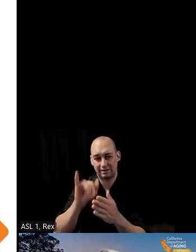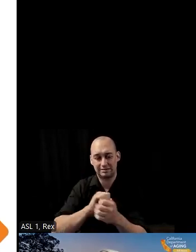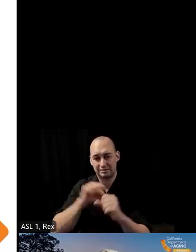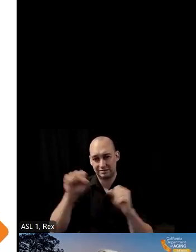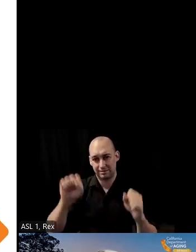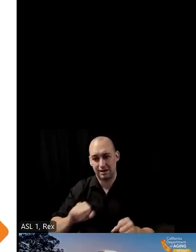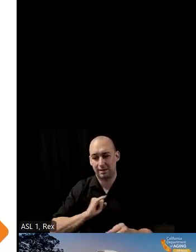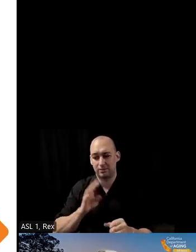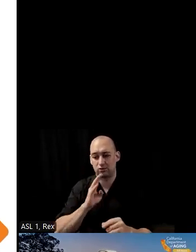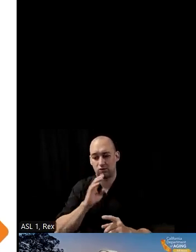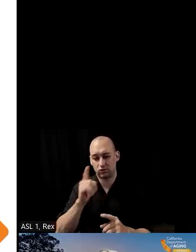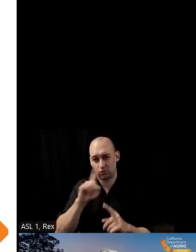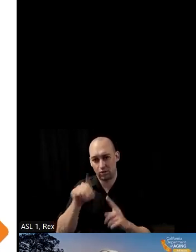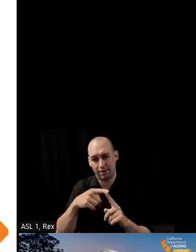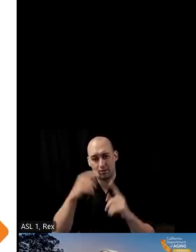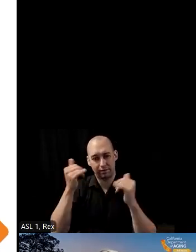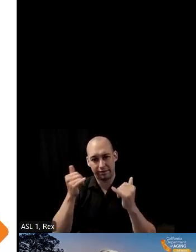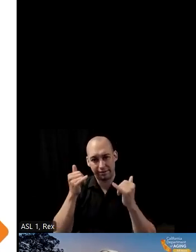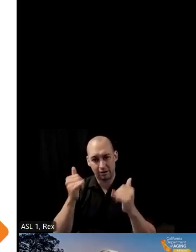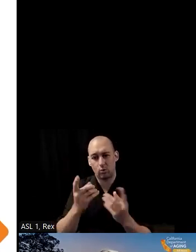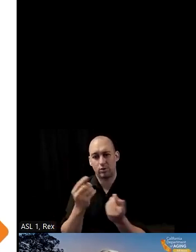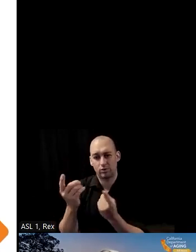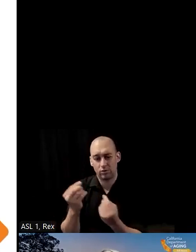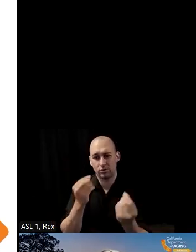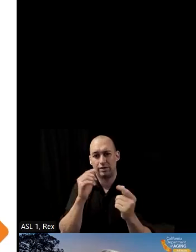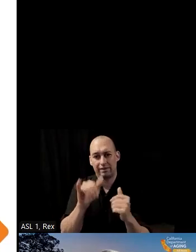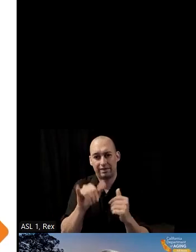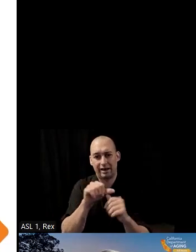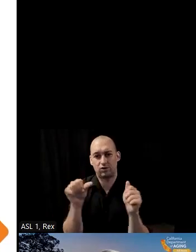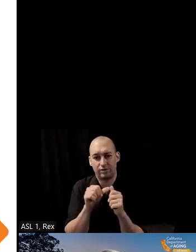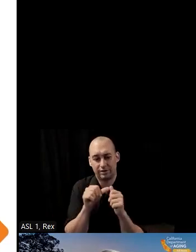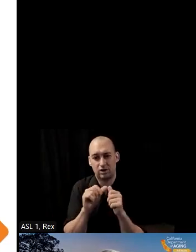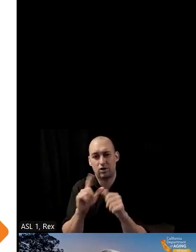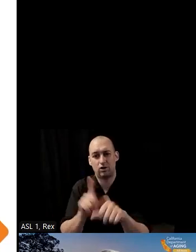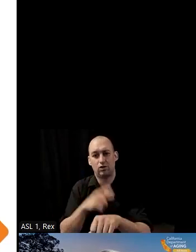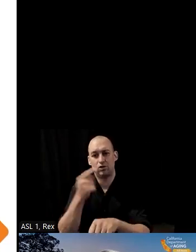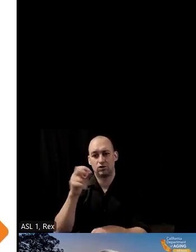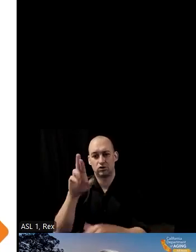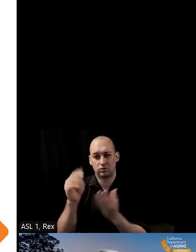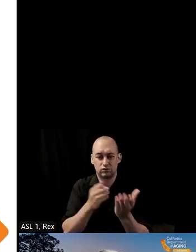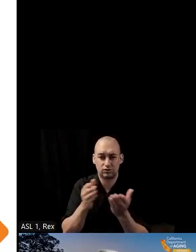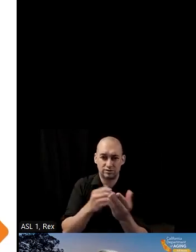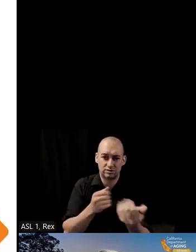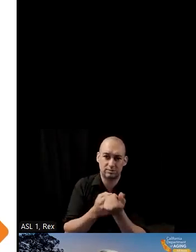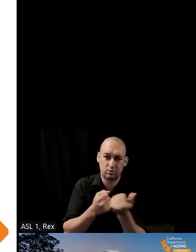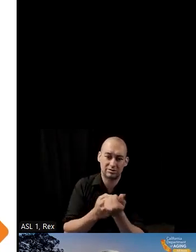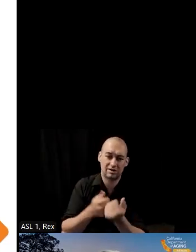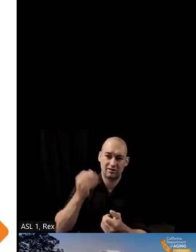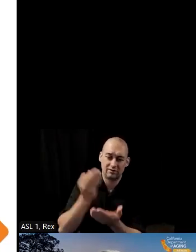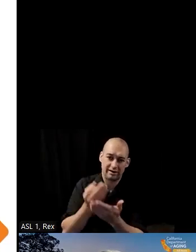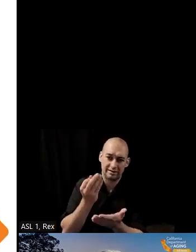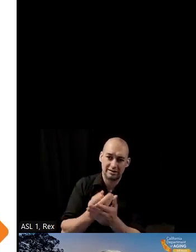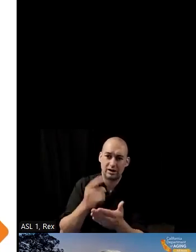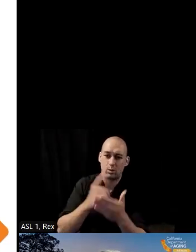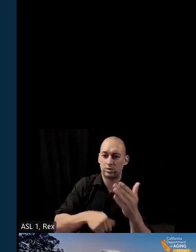talk to you a bit right now about what we're doing in this area of long-term services and supports financing and what the next steps are.